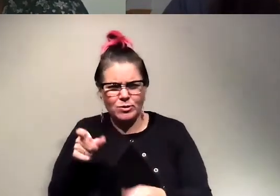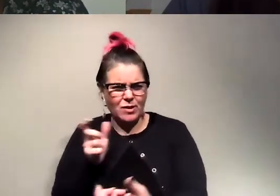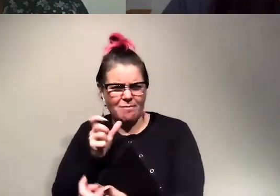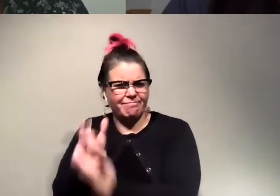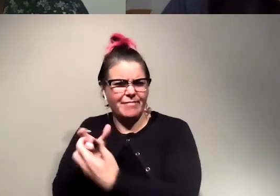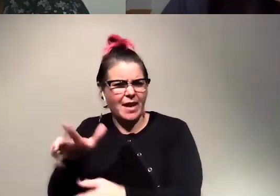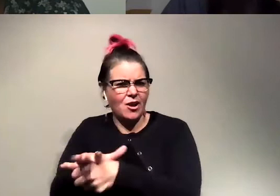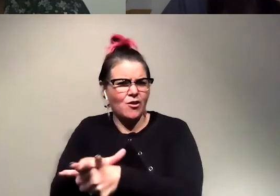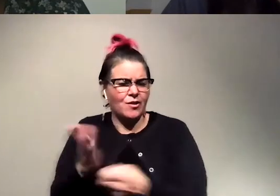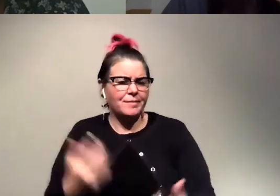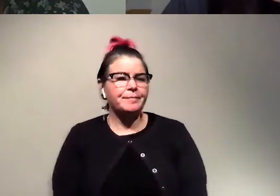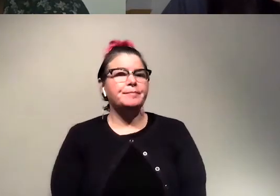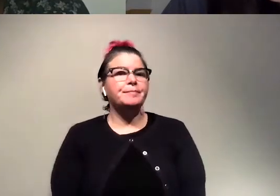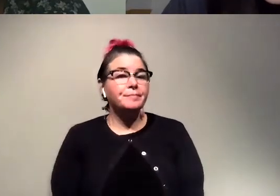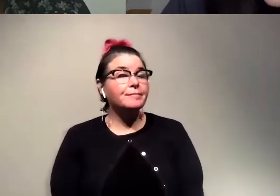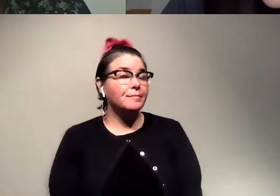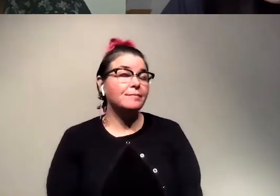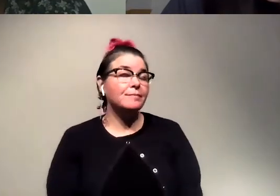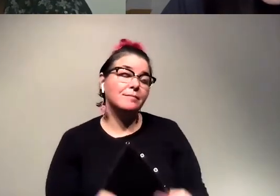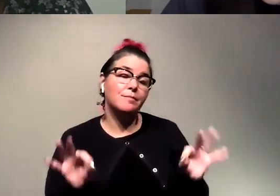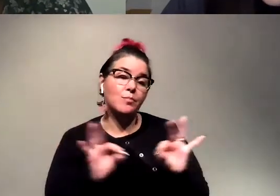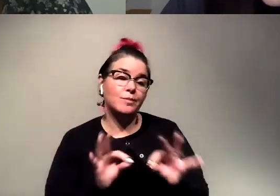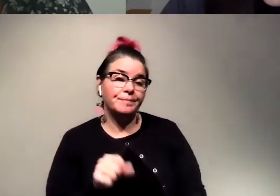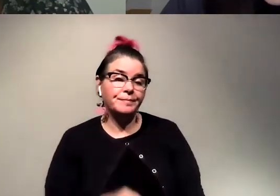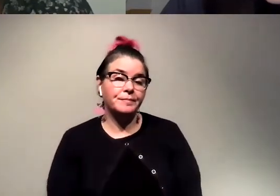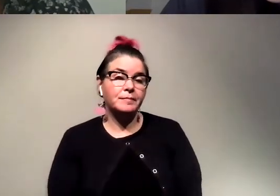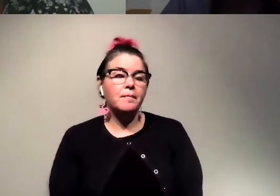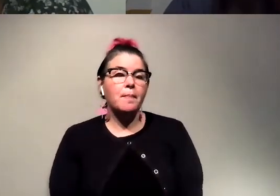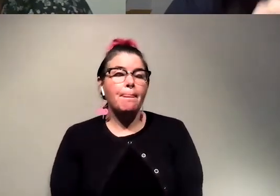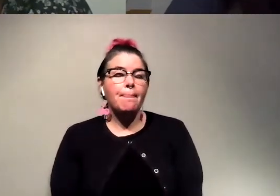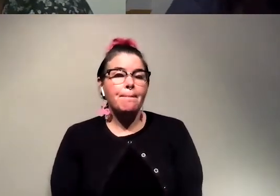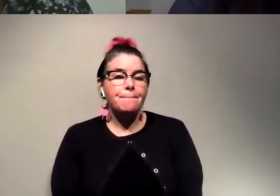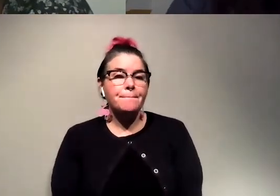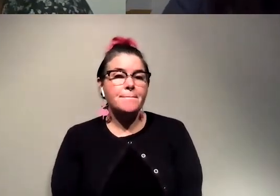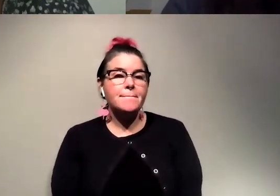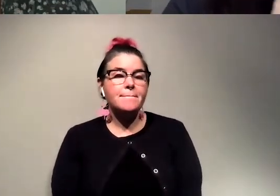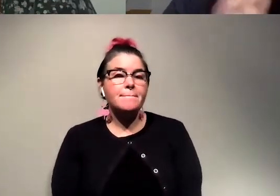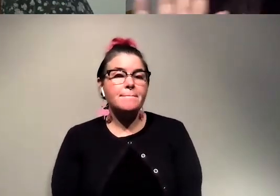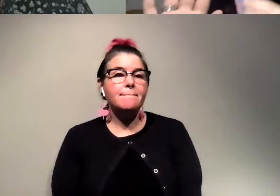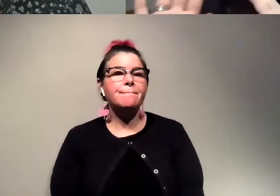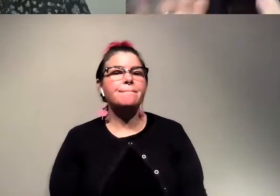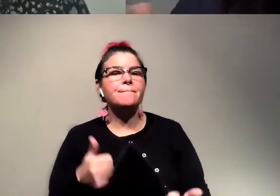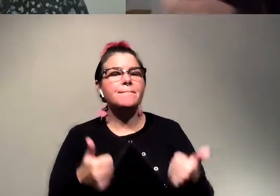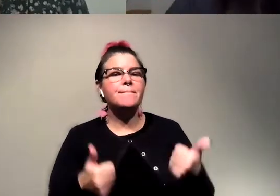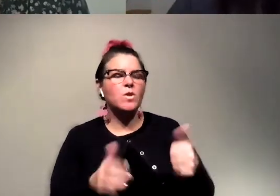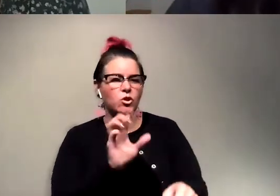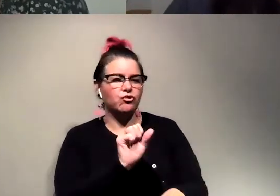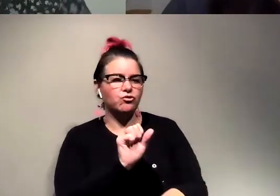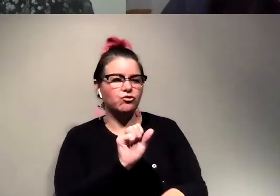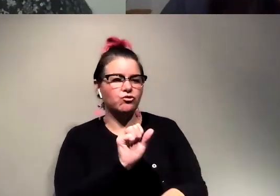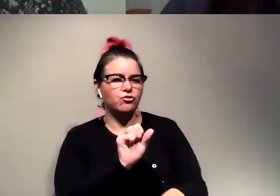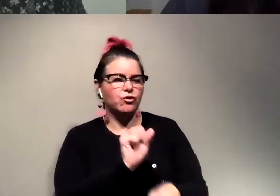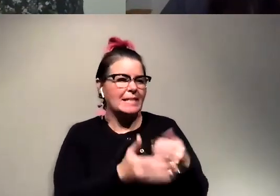Yeah, that's really important. So what are the easiest parts of your job and the hardest parts of your